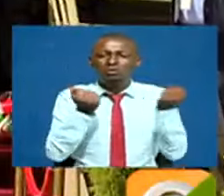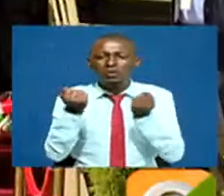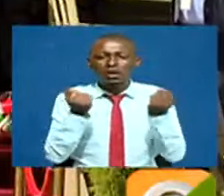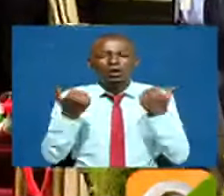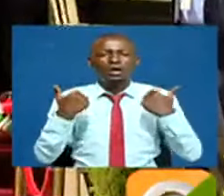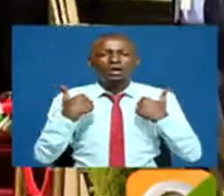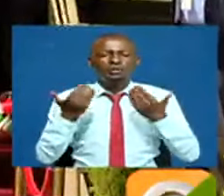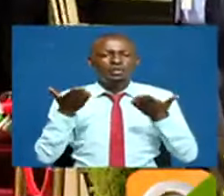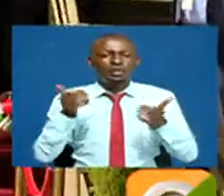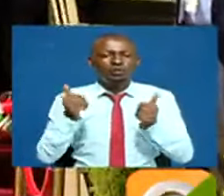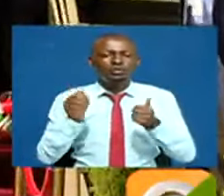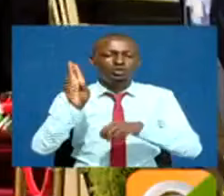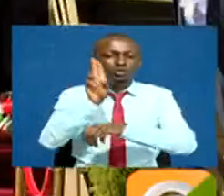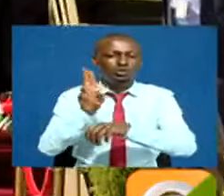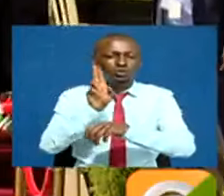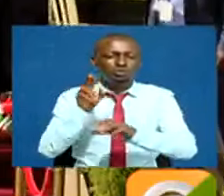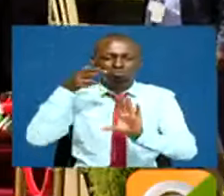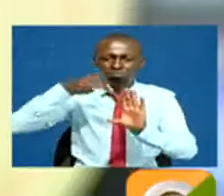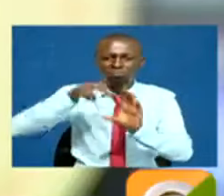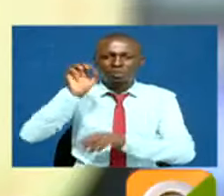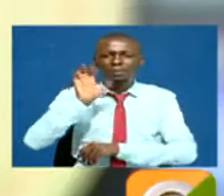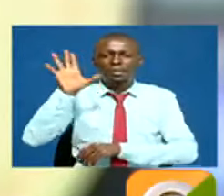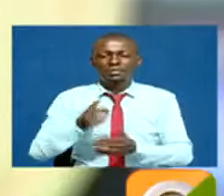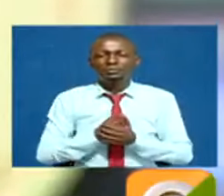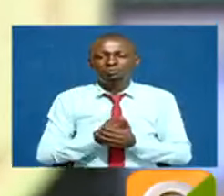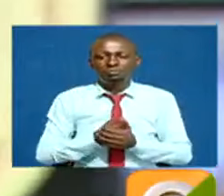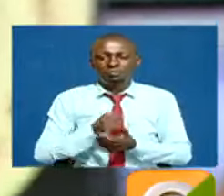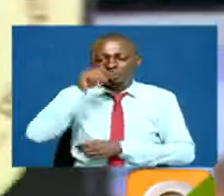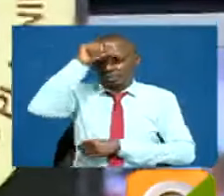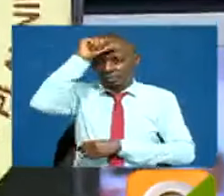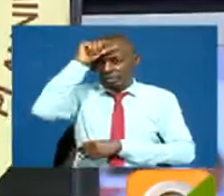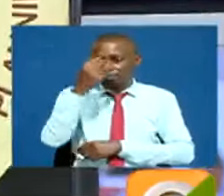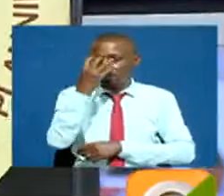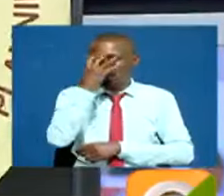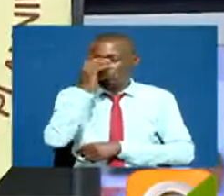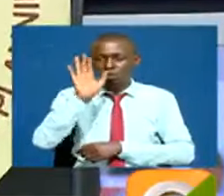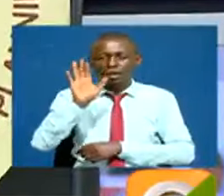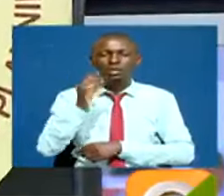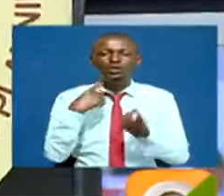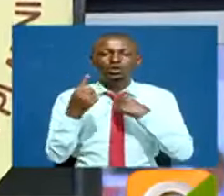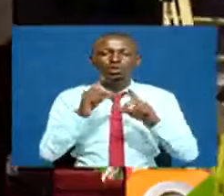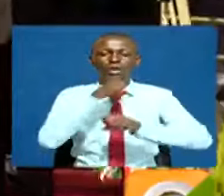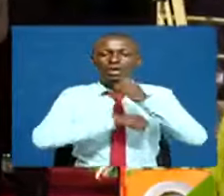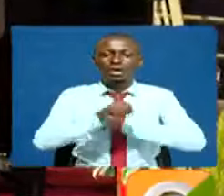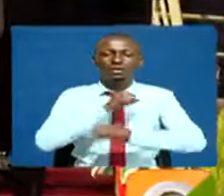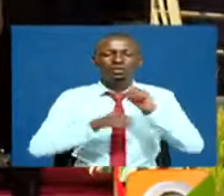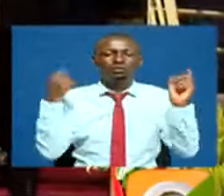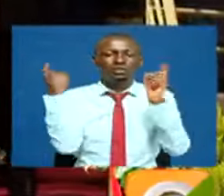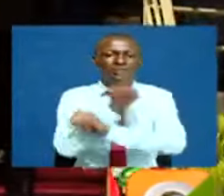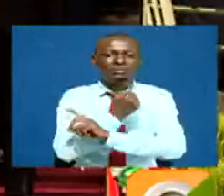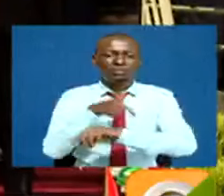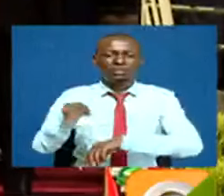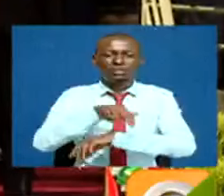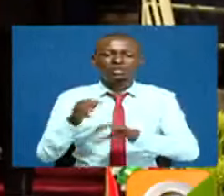In an effort to demonstrate that the Kenya Kwanza administration does not preach water and drink wine, National Treasury and Economic